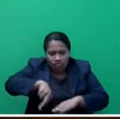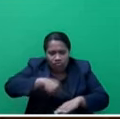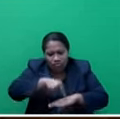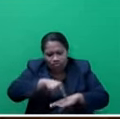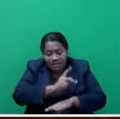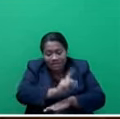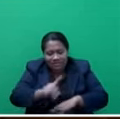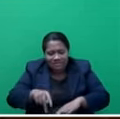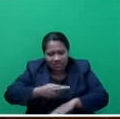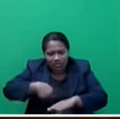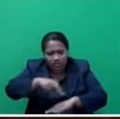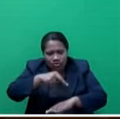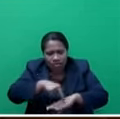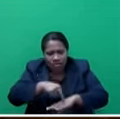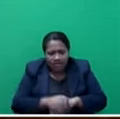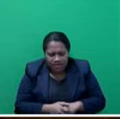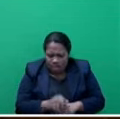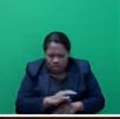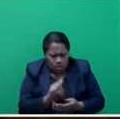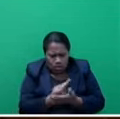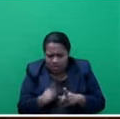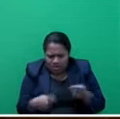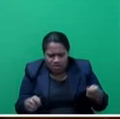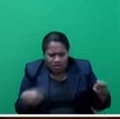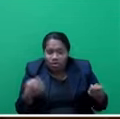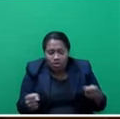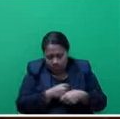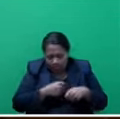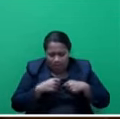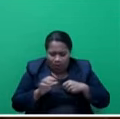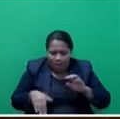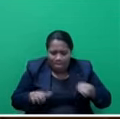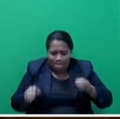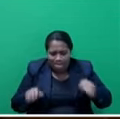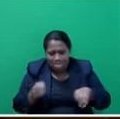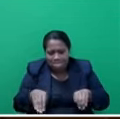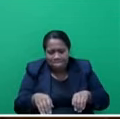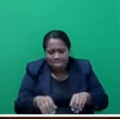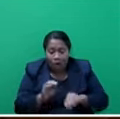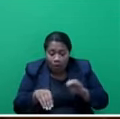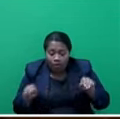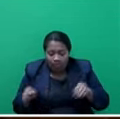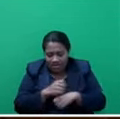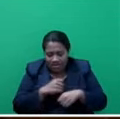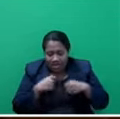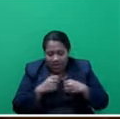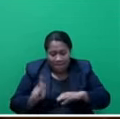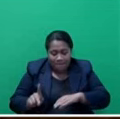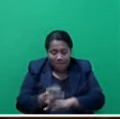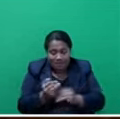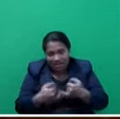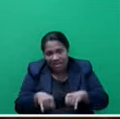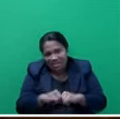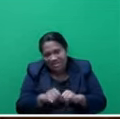neighborhood. It is our home and the home of our fellow Pacific Islanders, with whom we are forever bound